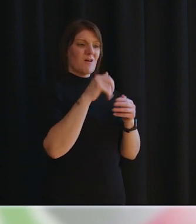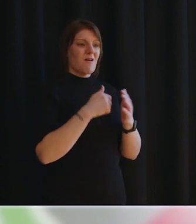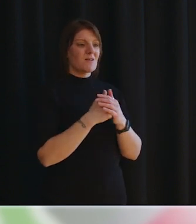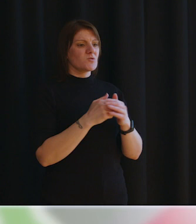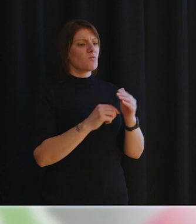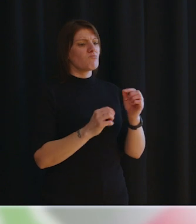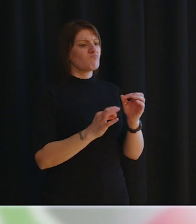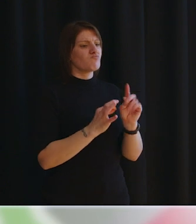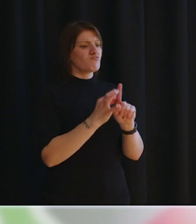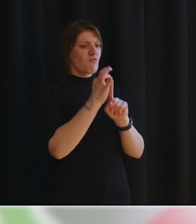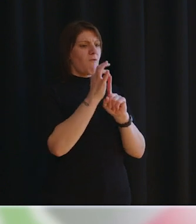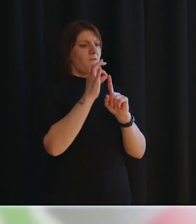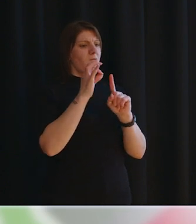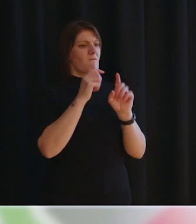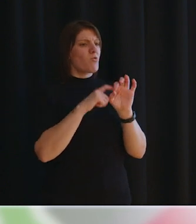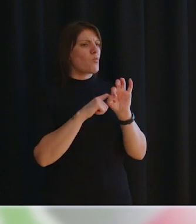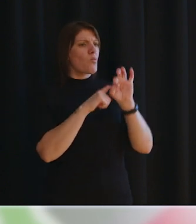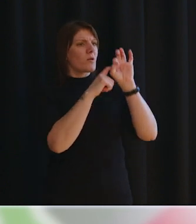quality of life.